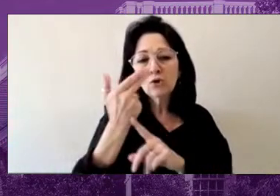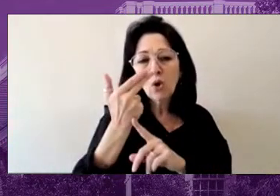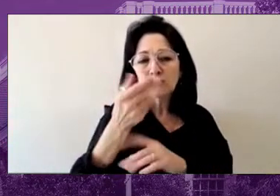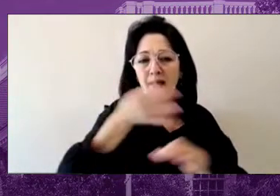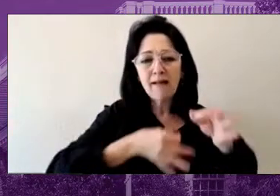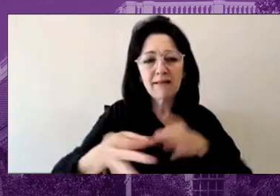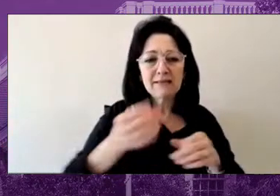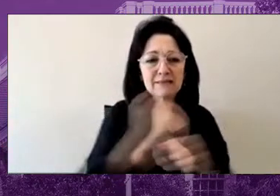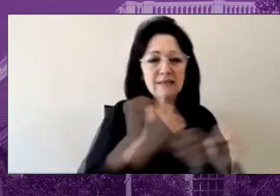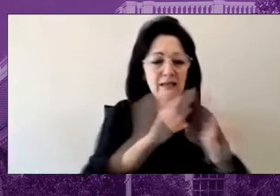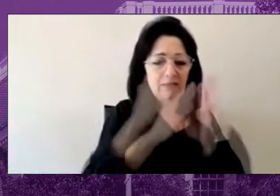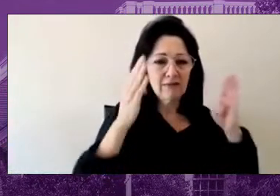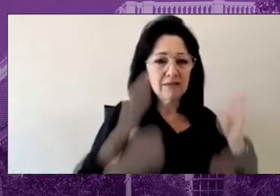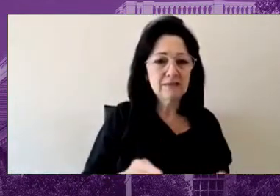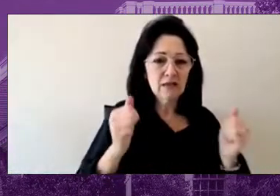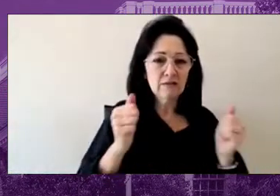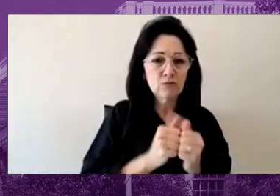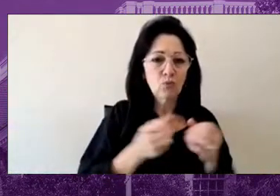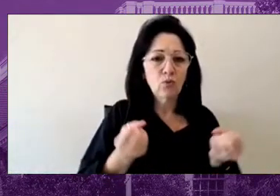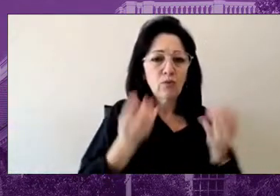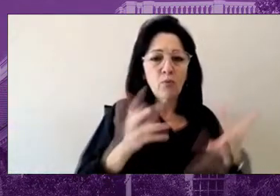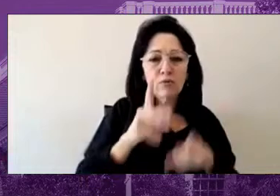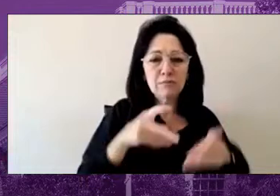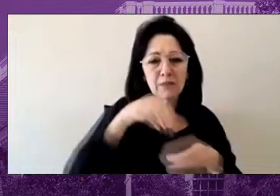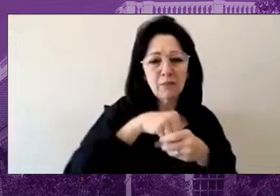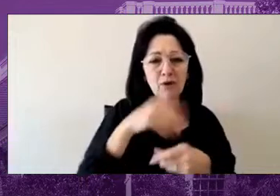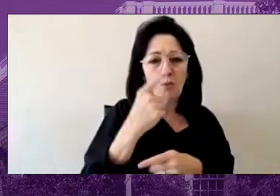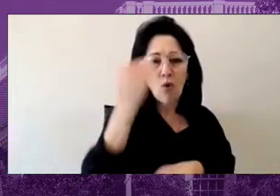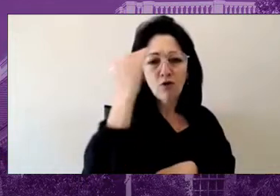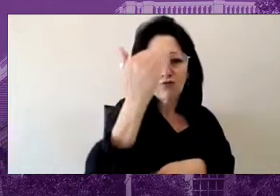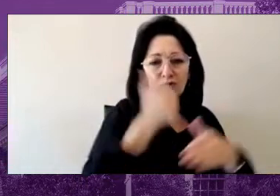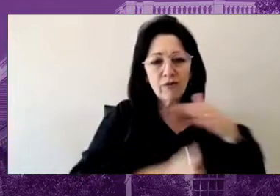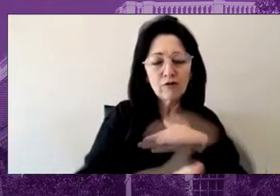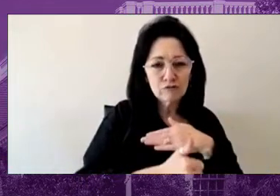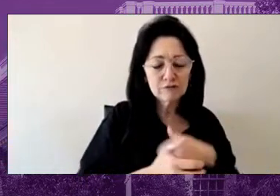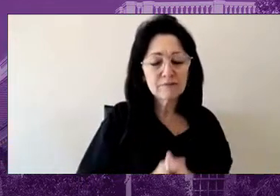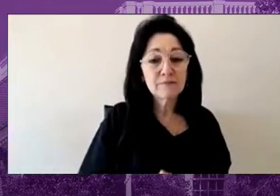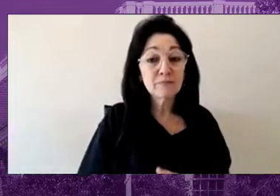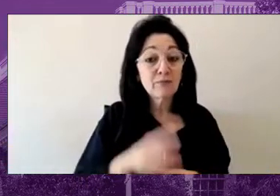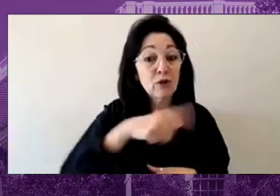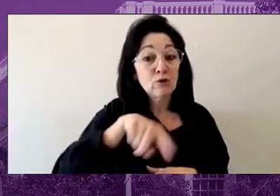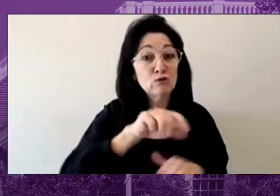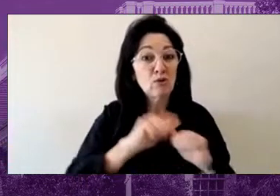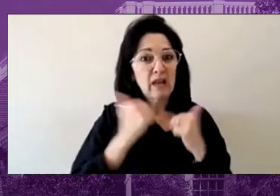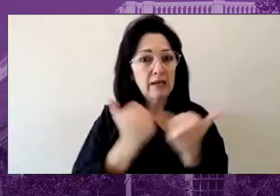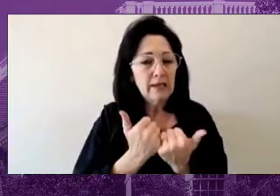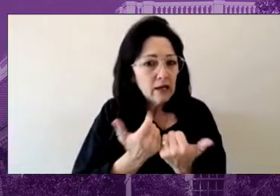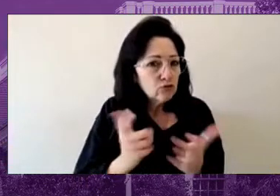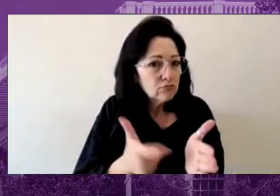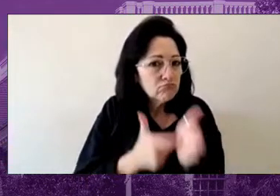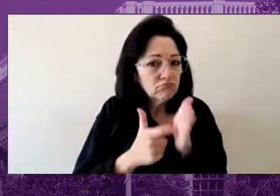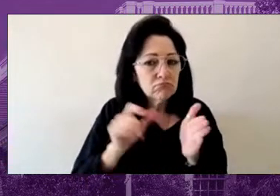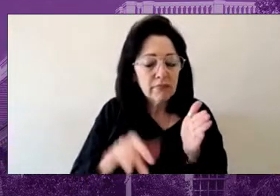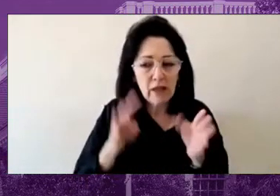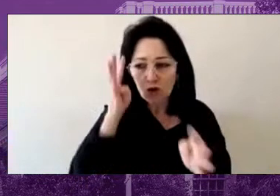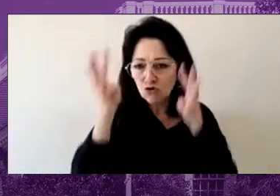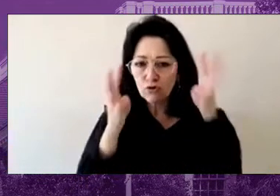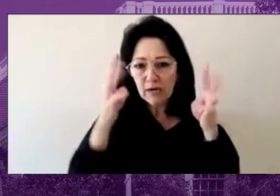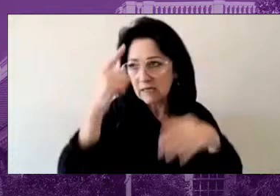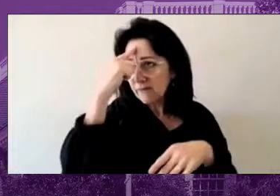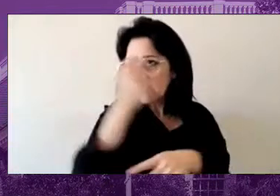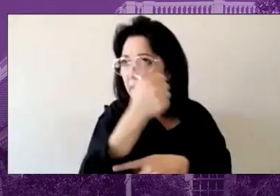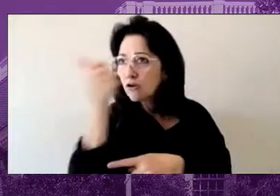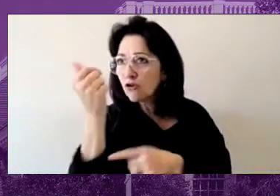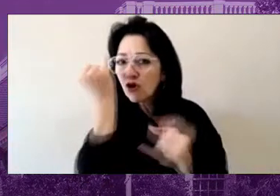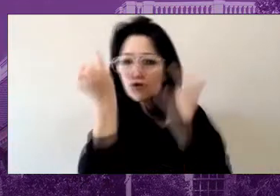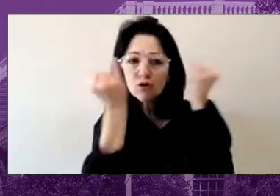are offered to those in one of the shelters. These agencies had to be creative in trying to reach survivors in new ways when in-person